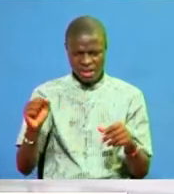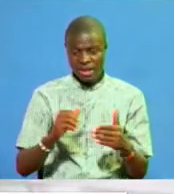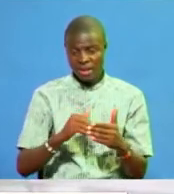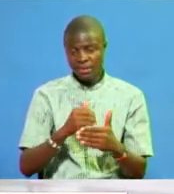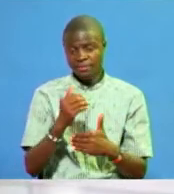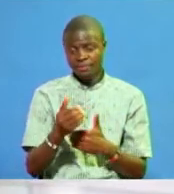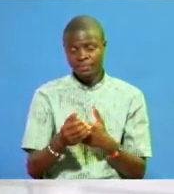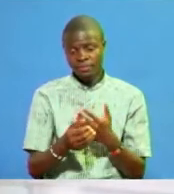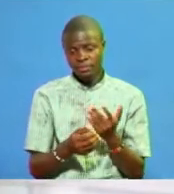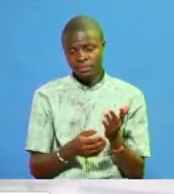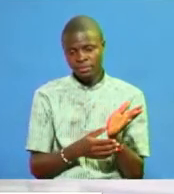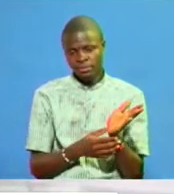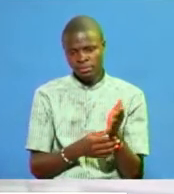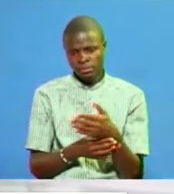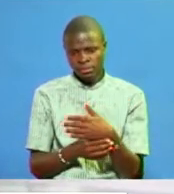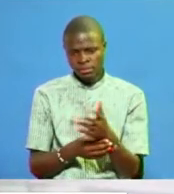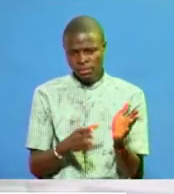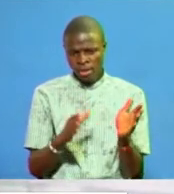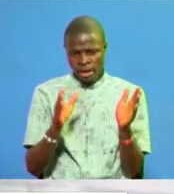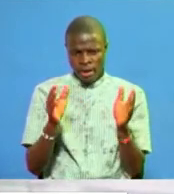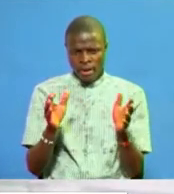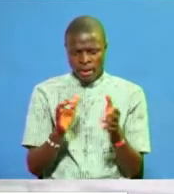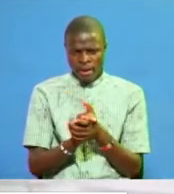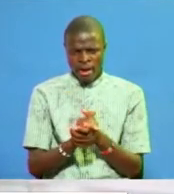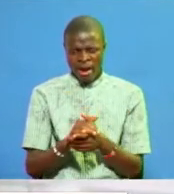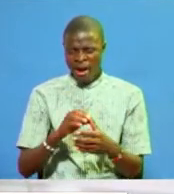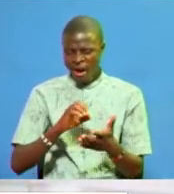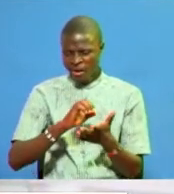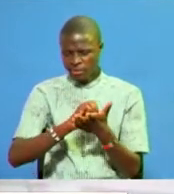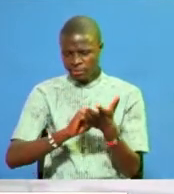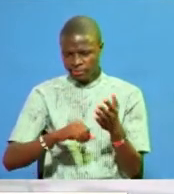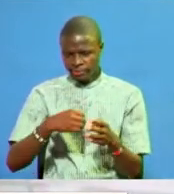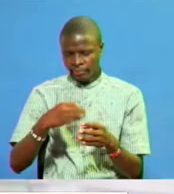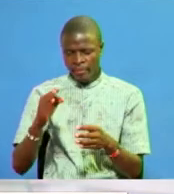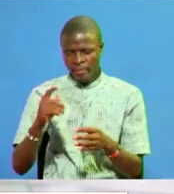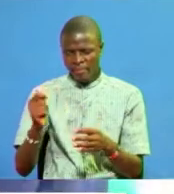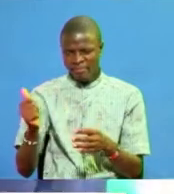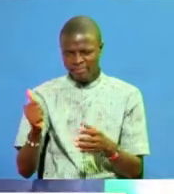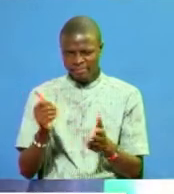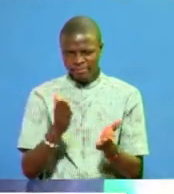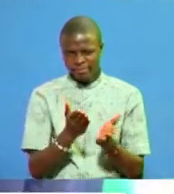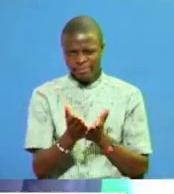fishmongers were evacuated from their business area.